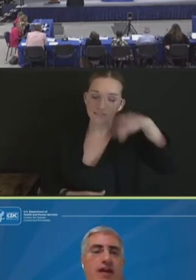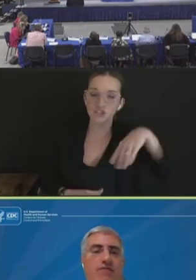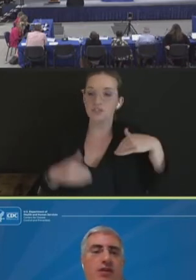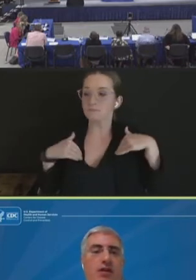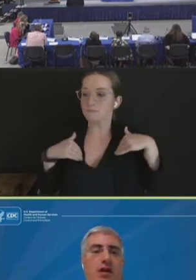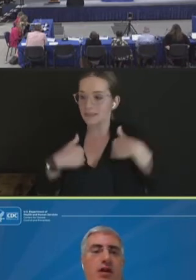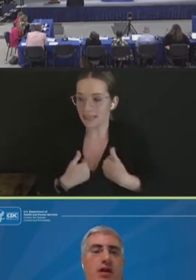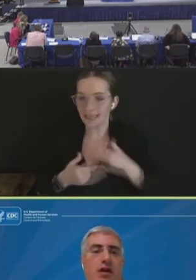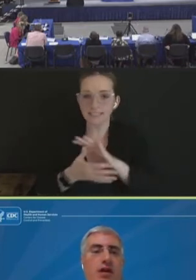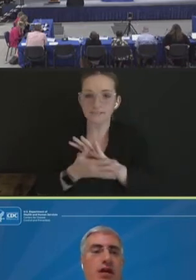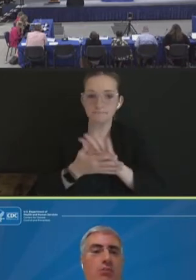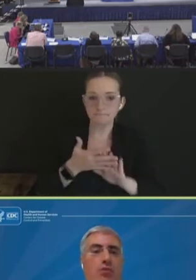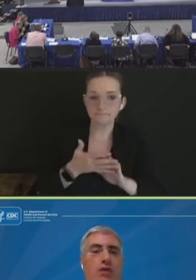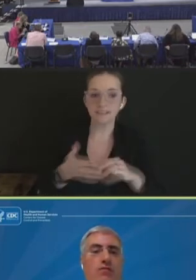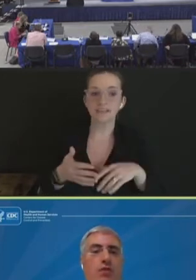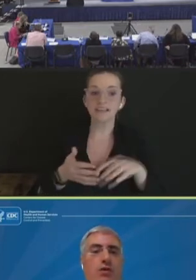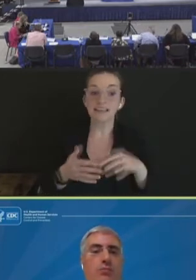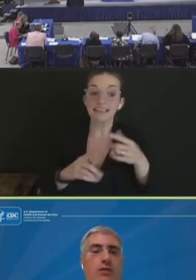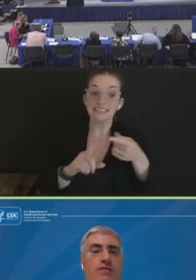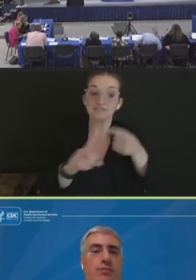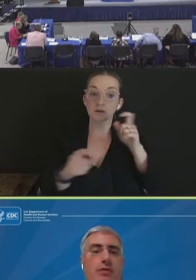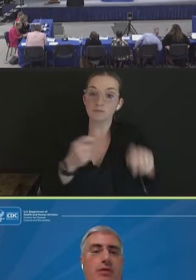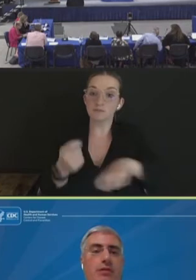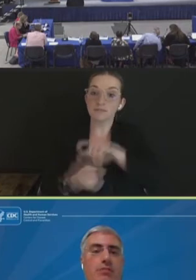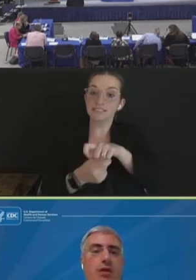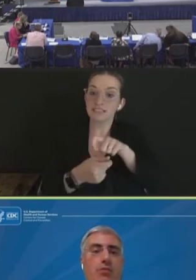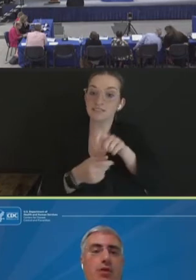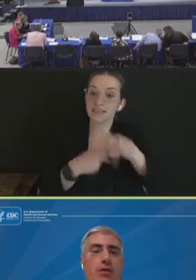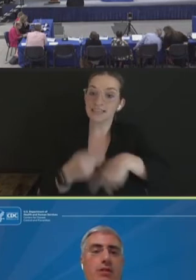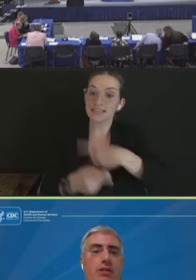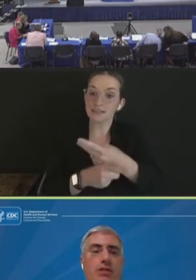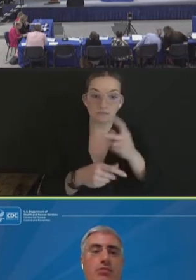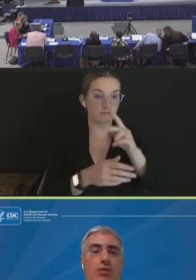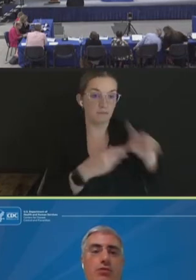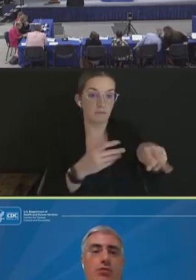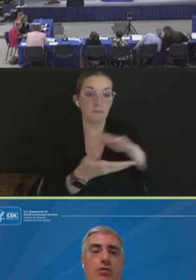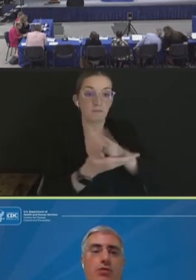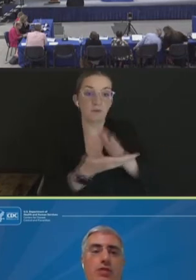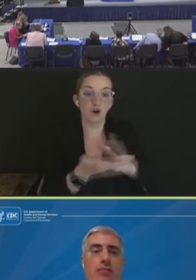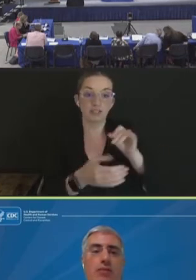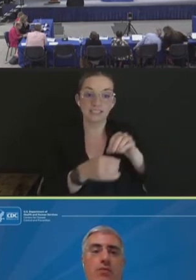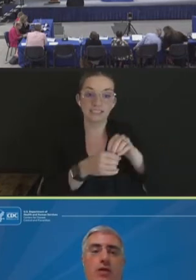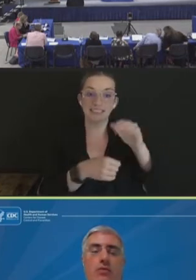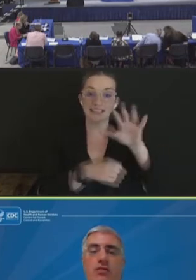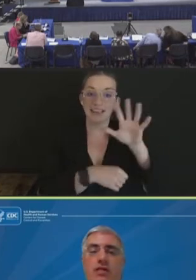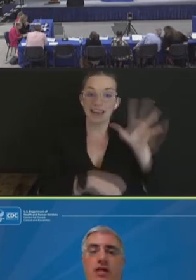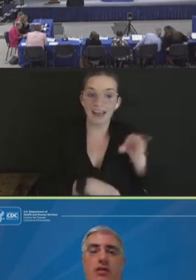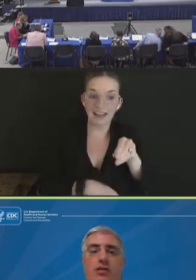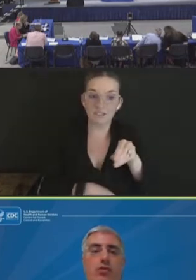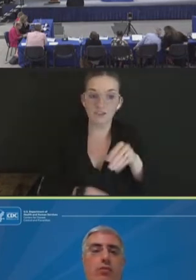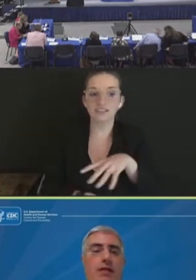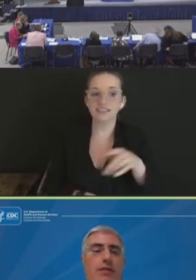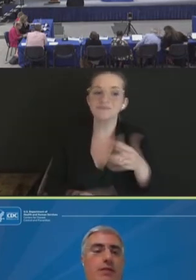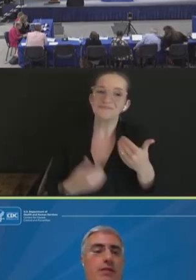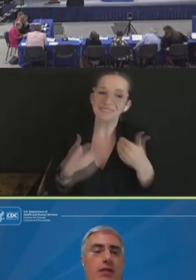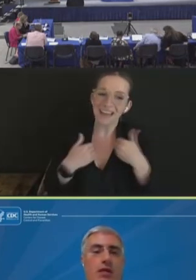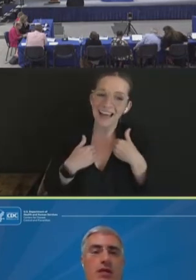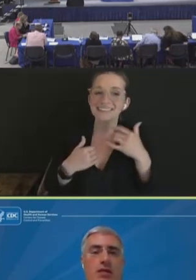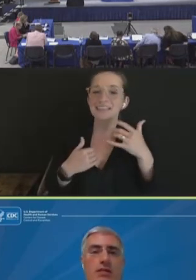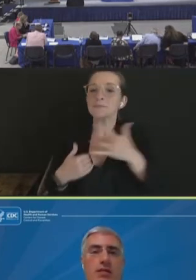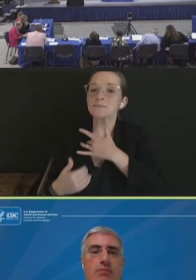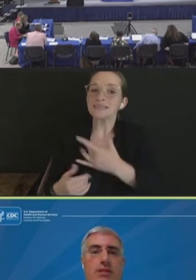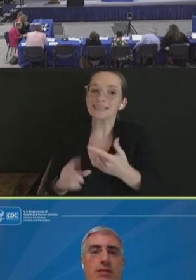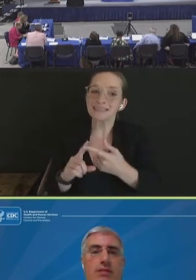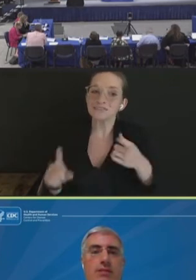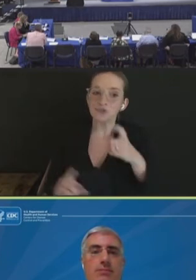of Africa where the animal reservoir is believed to please small rodents such as roach squirrels, Gambian routes, and dormice.